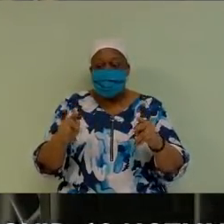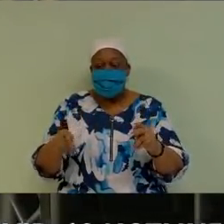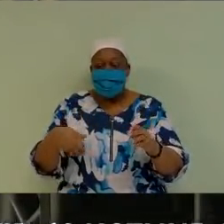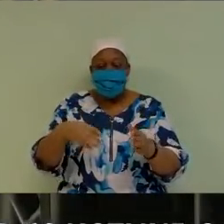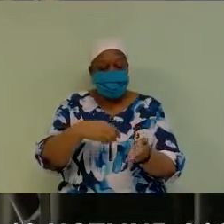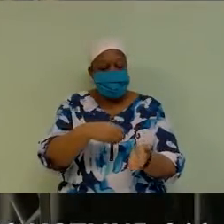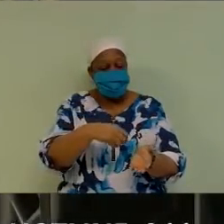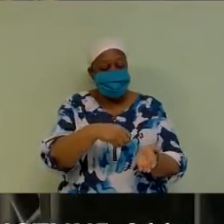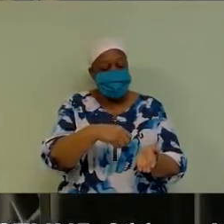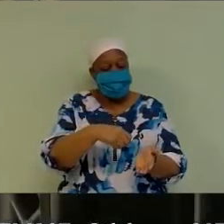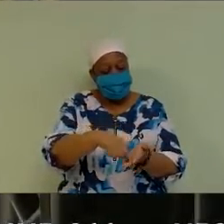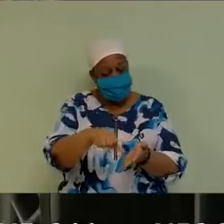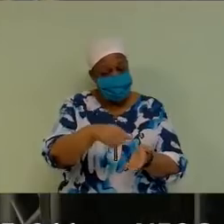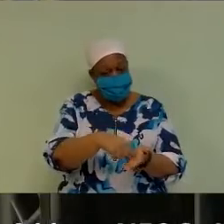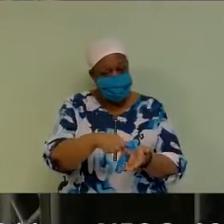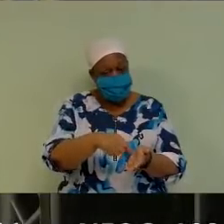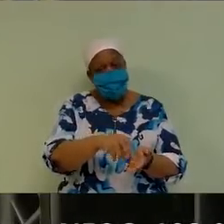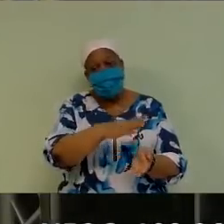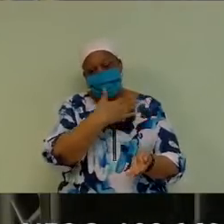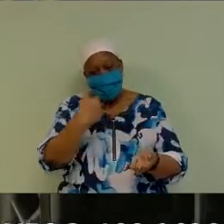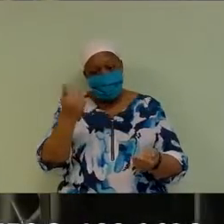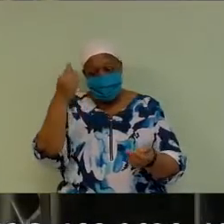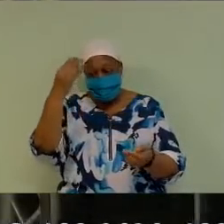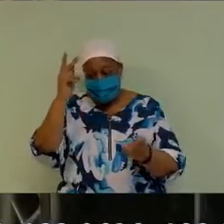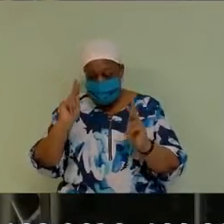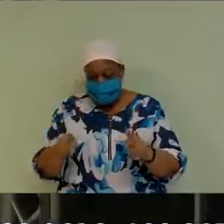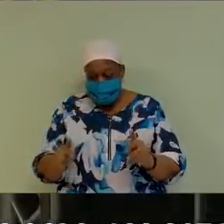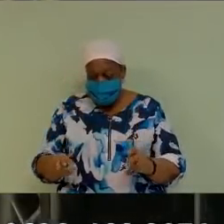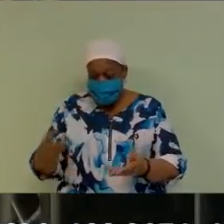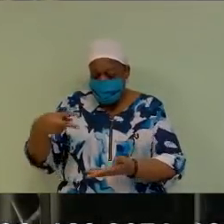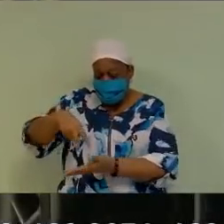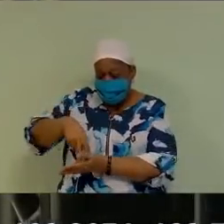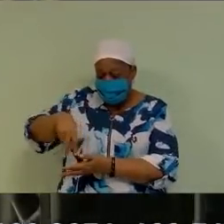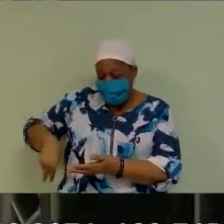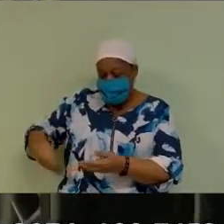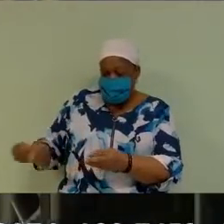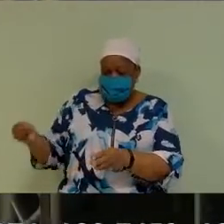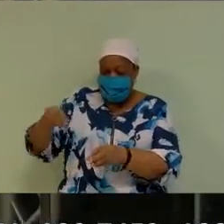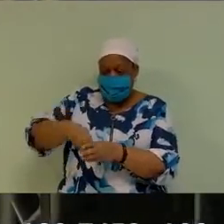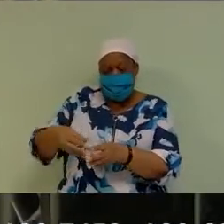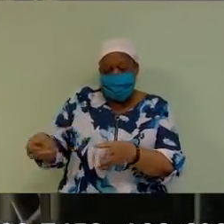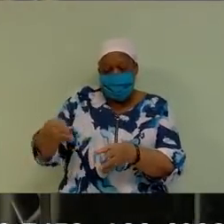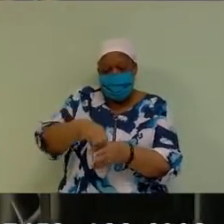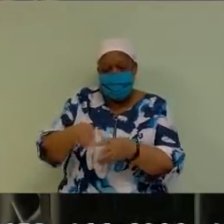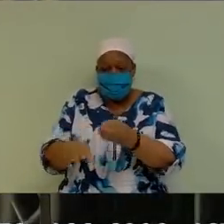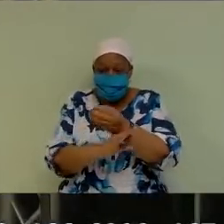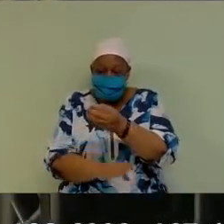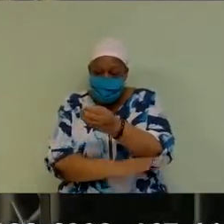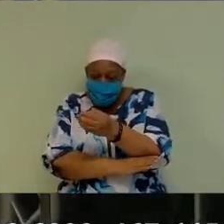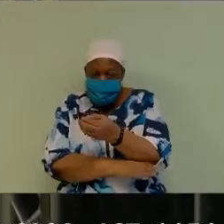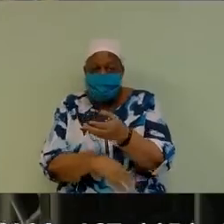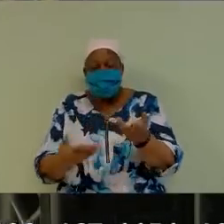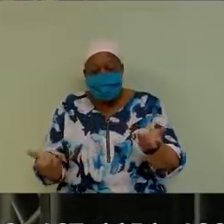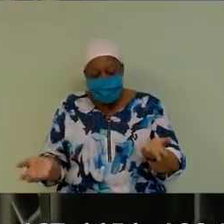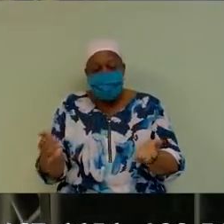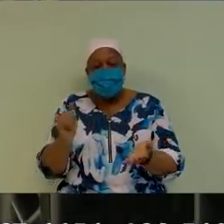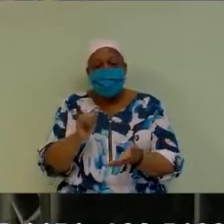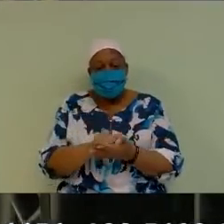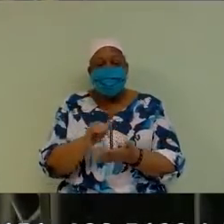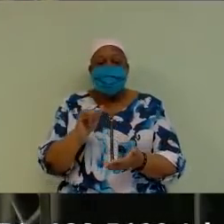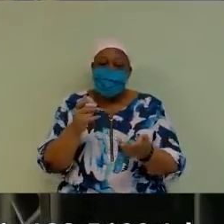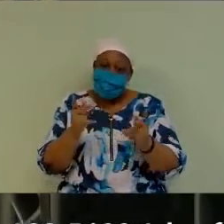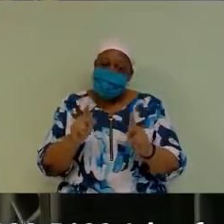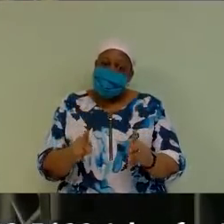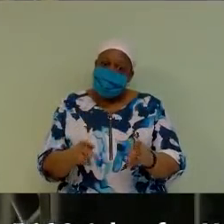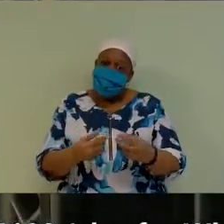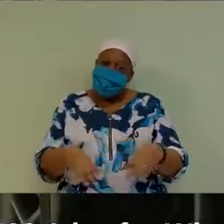remember both of us used to do that work at Casab Grocery. Yes, Casab had a grocery right there on Liverpool Row. And